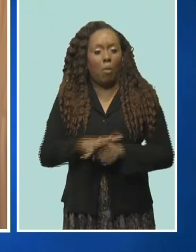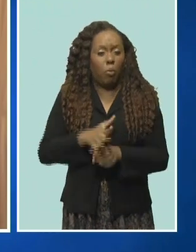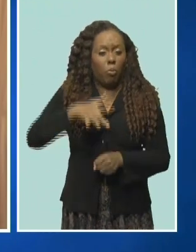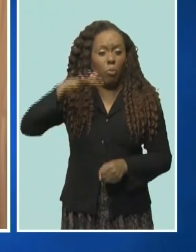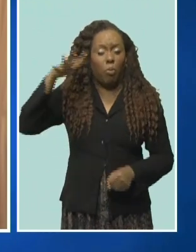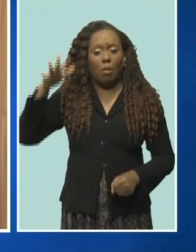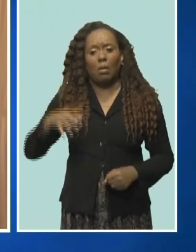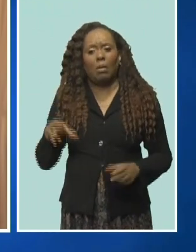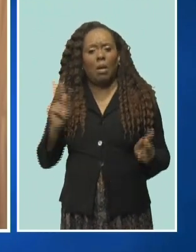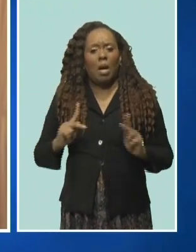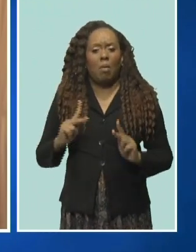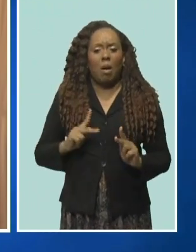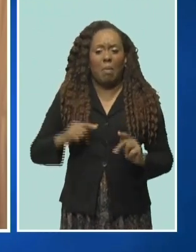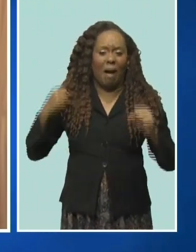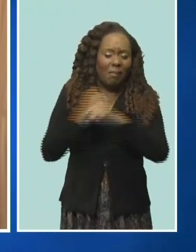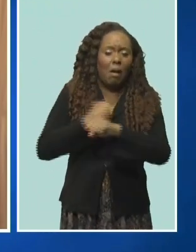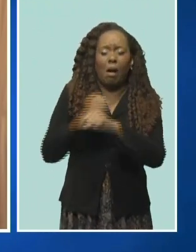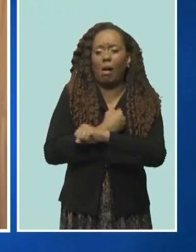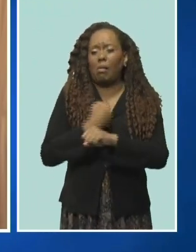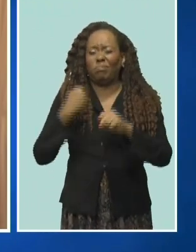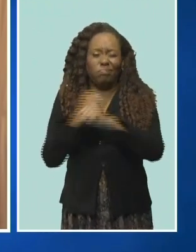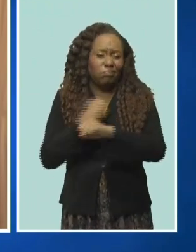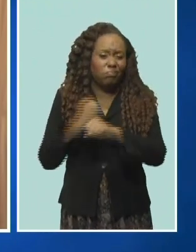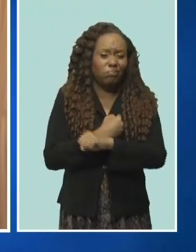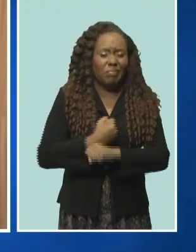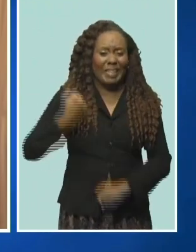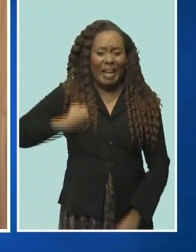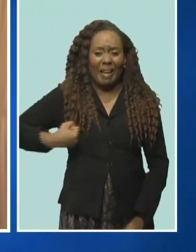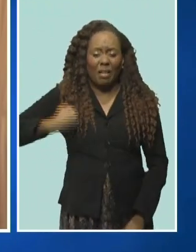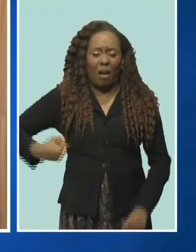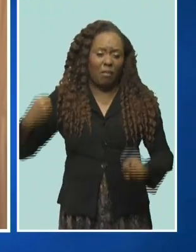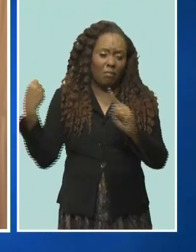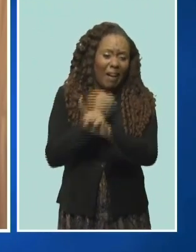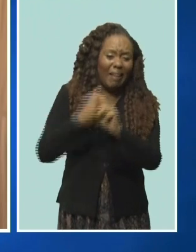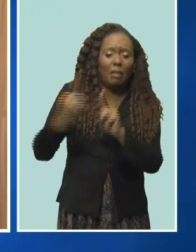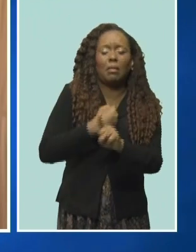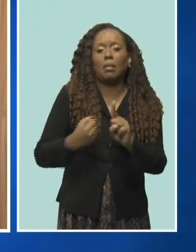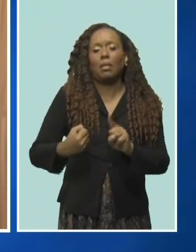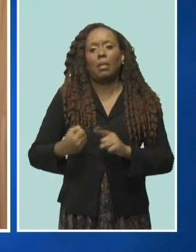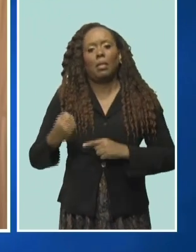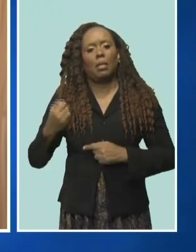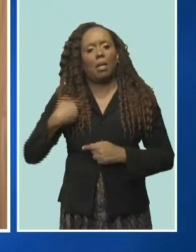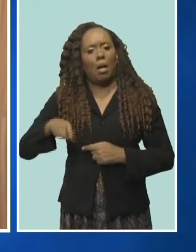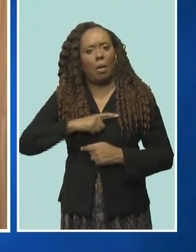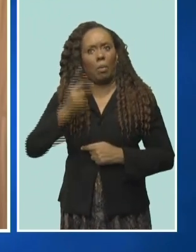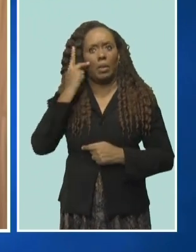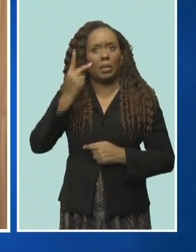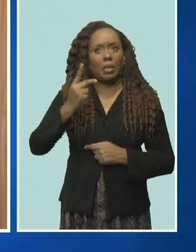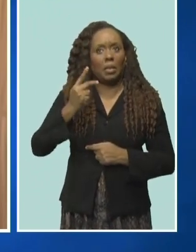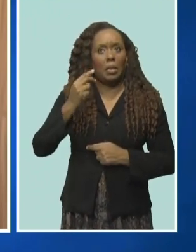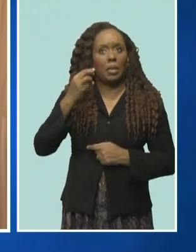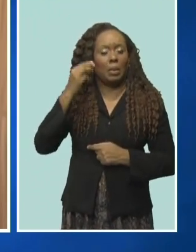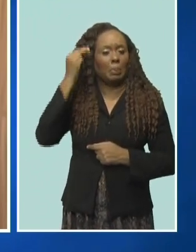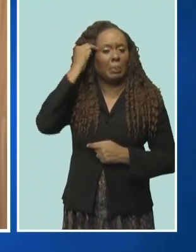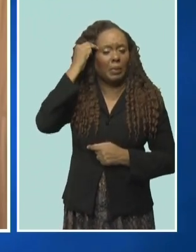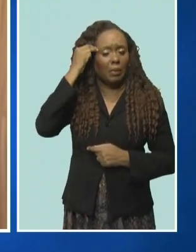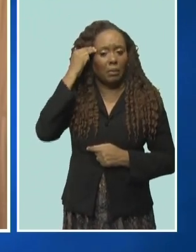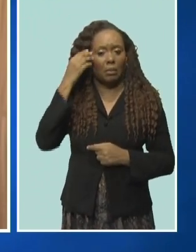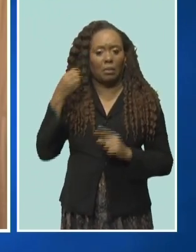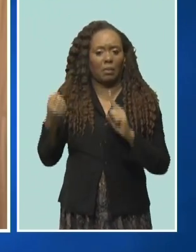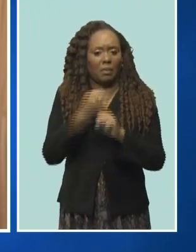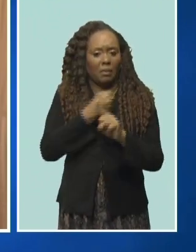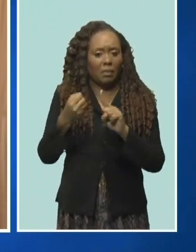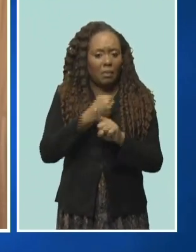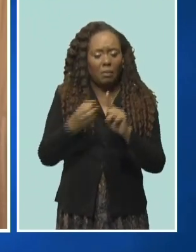gangs fighting for dominance and territory, and we're seeing a rise in incidents equally of mental and physical abuse.